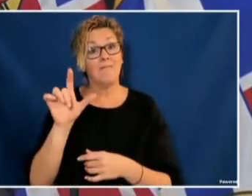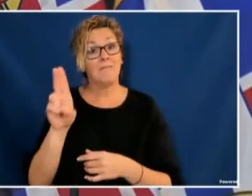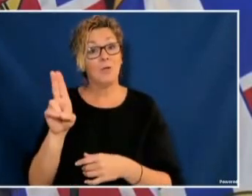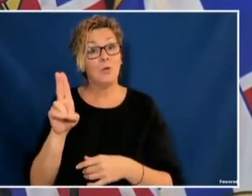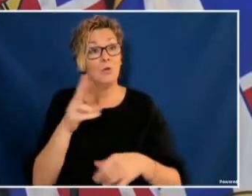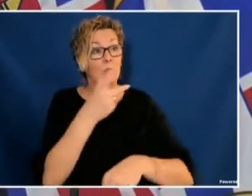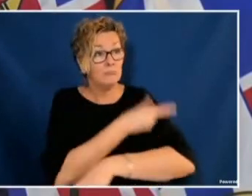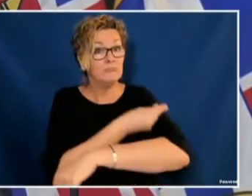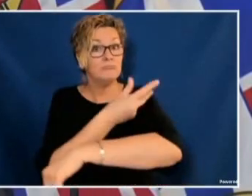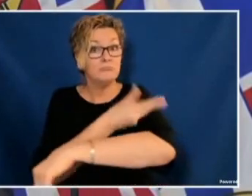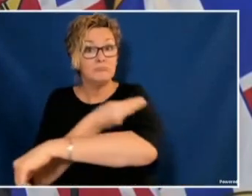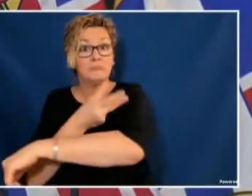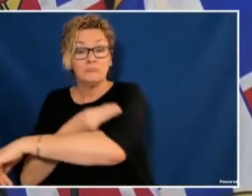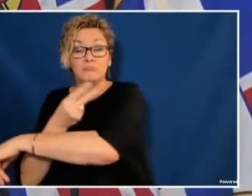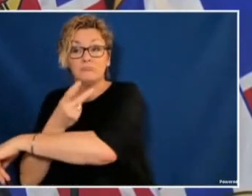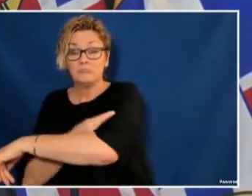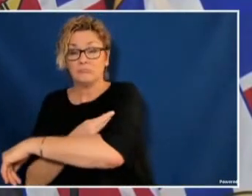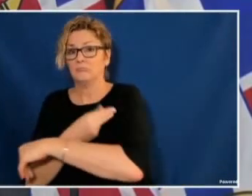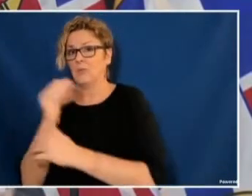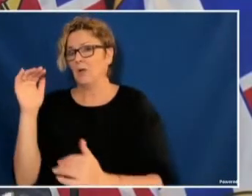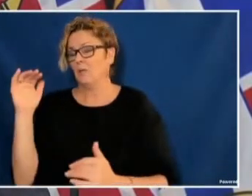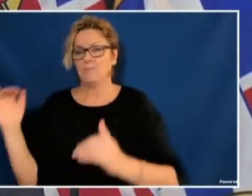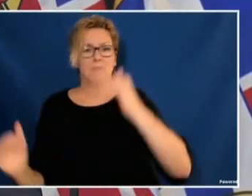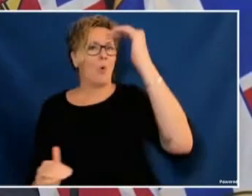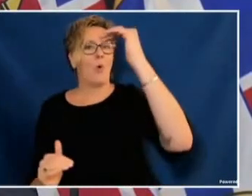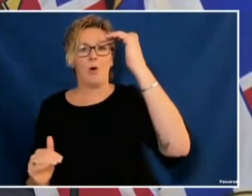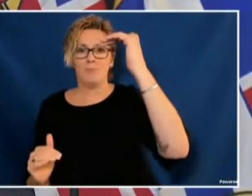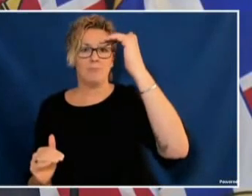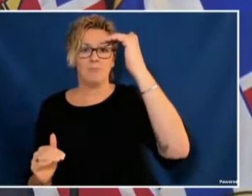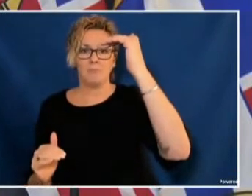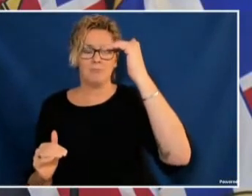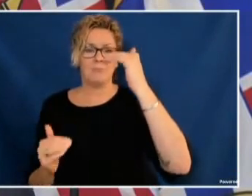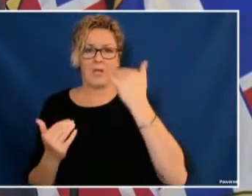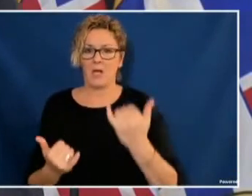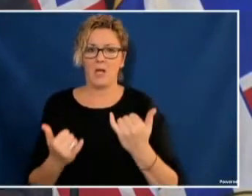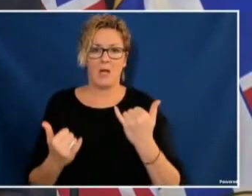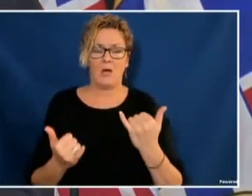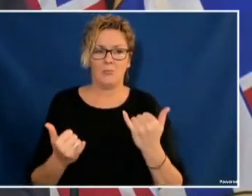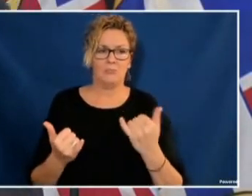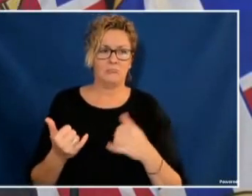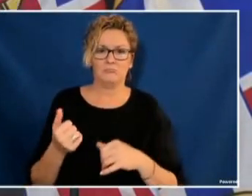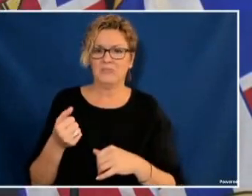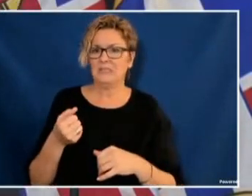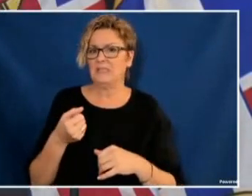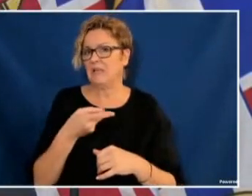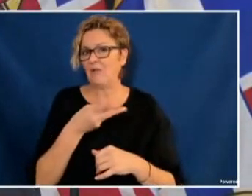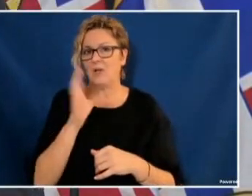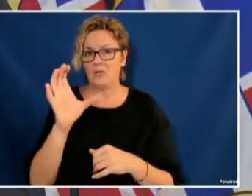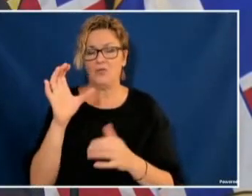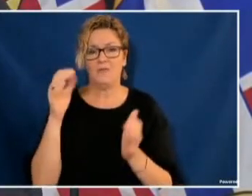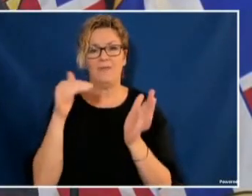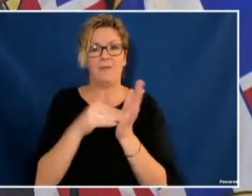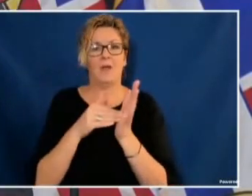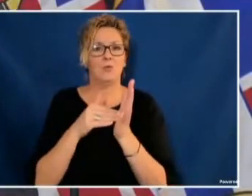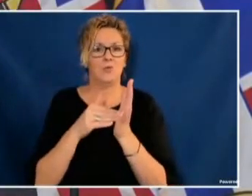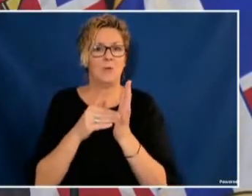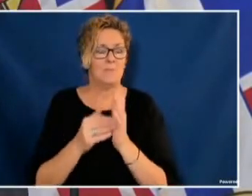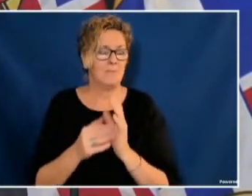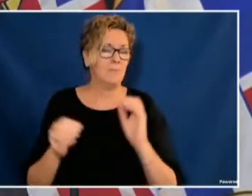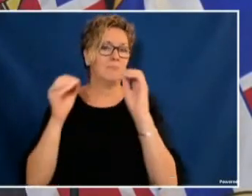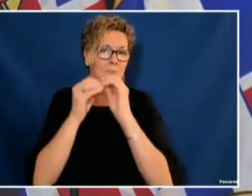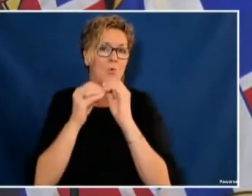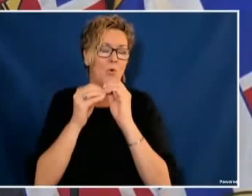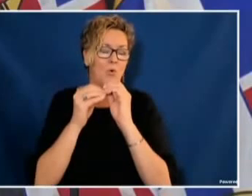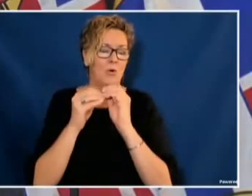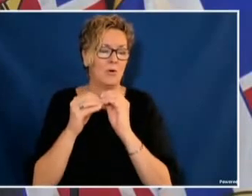1,963,000 gowns. As noted, and as I noted last week, there was a significant arrival at YVR earlier